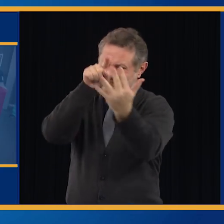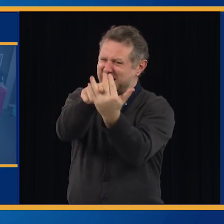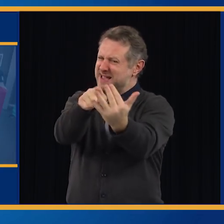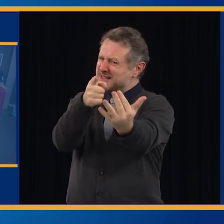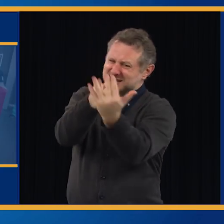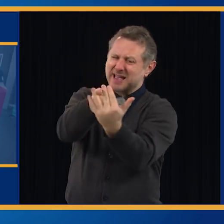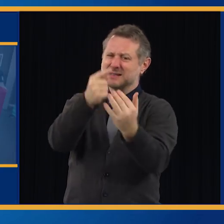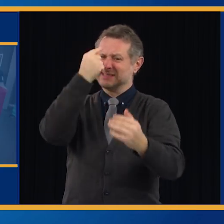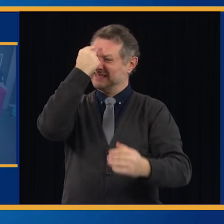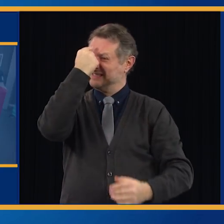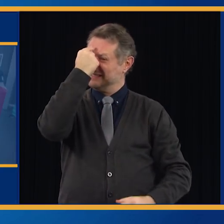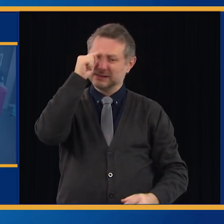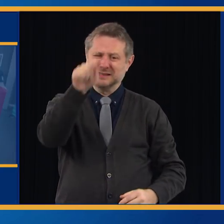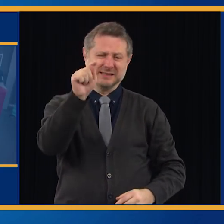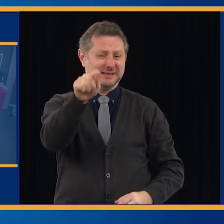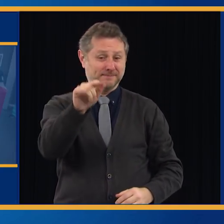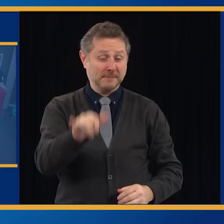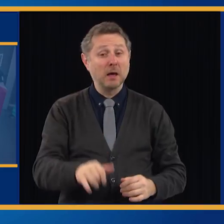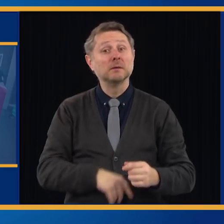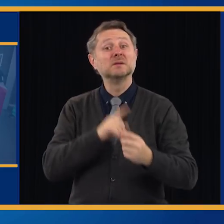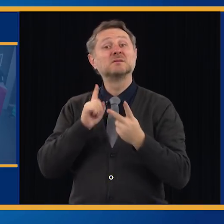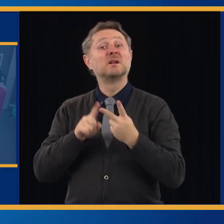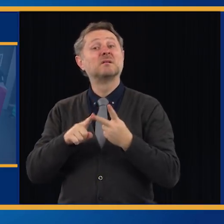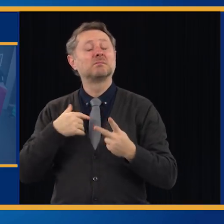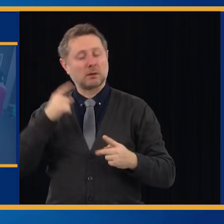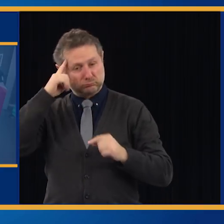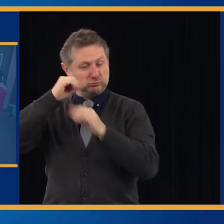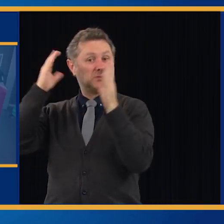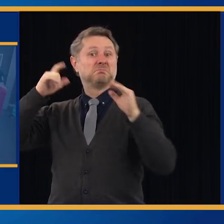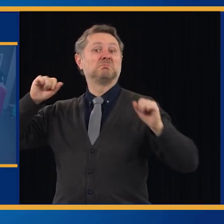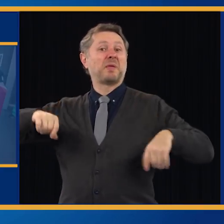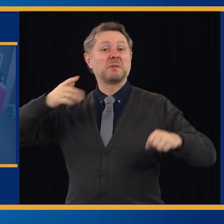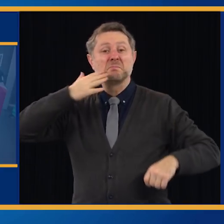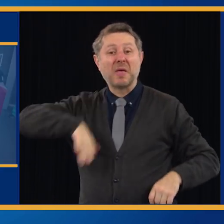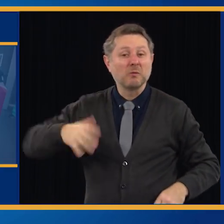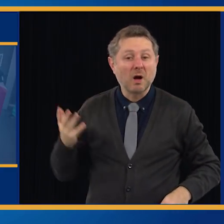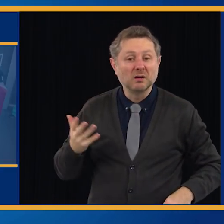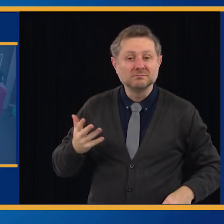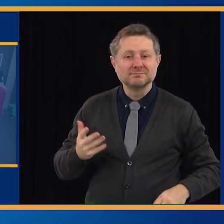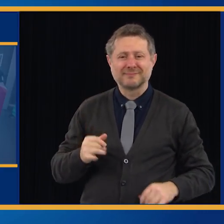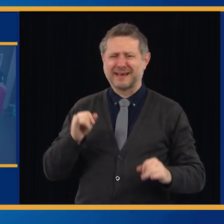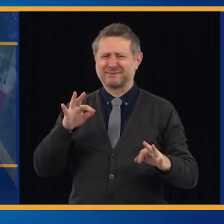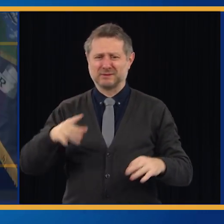what if the essential workers don't show up?